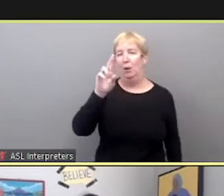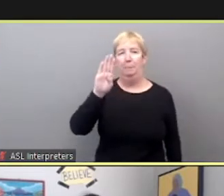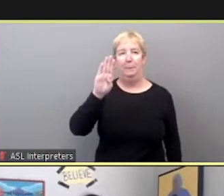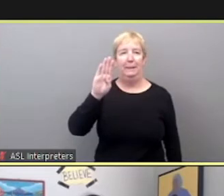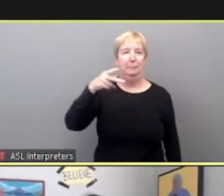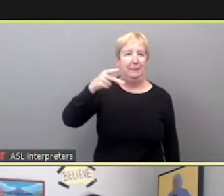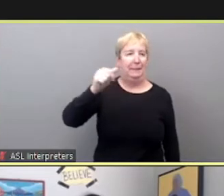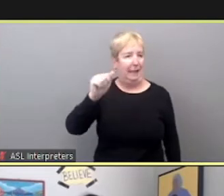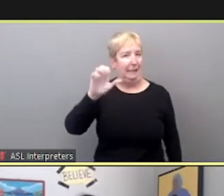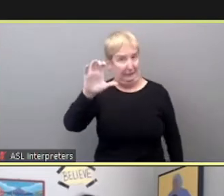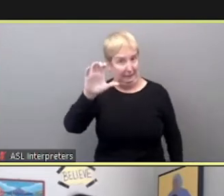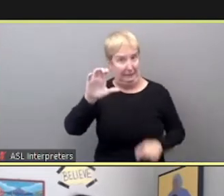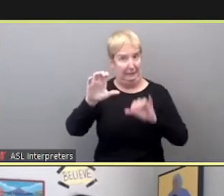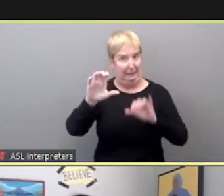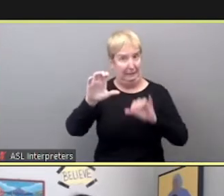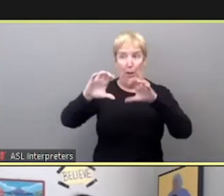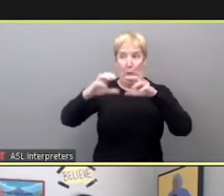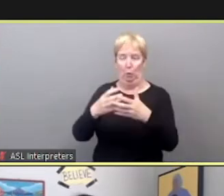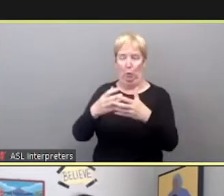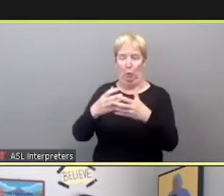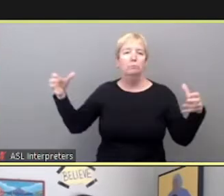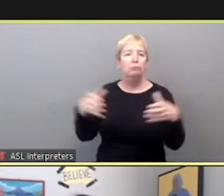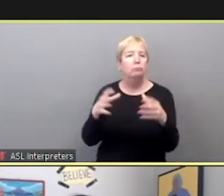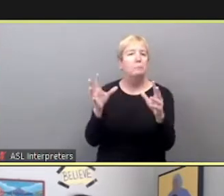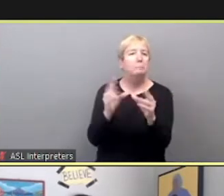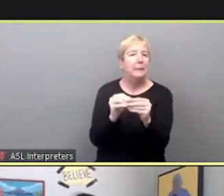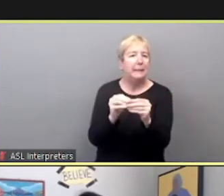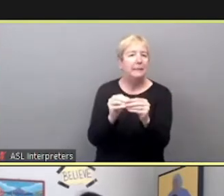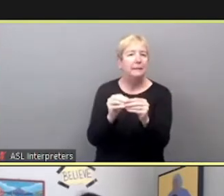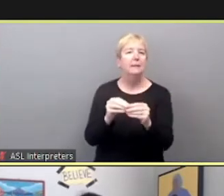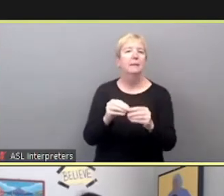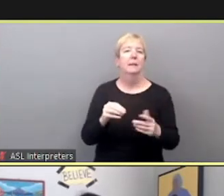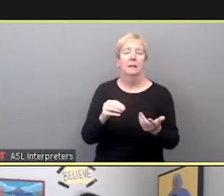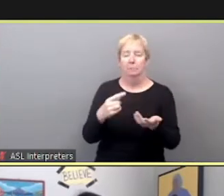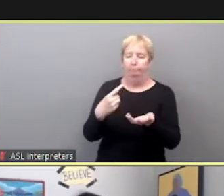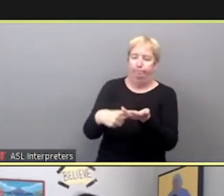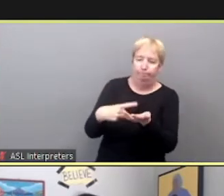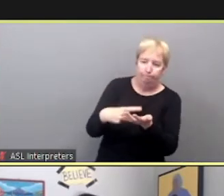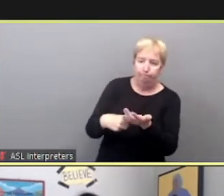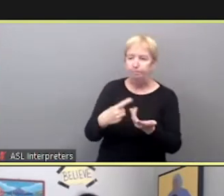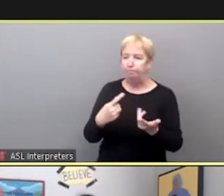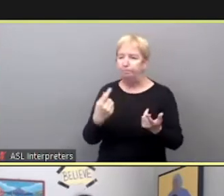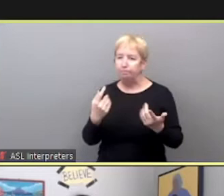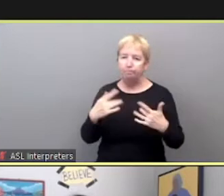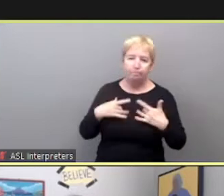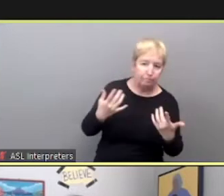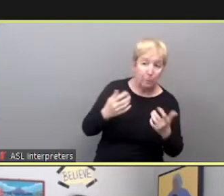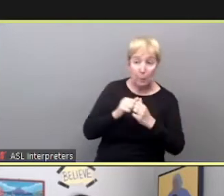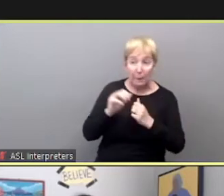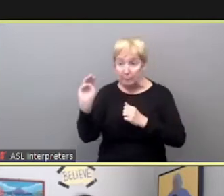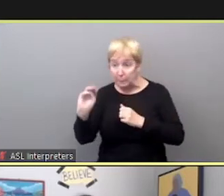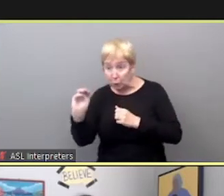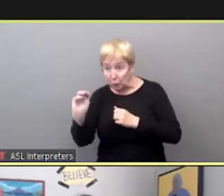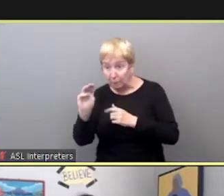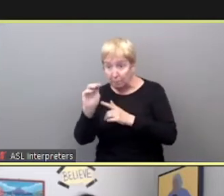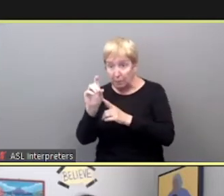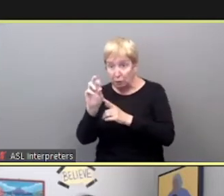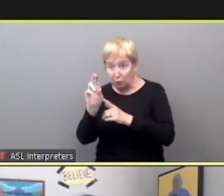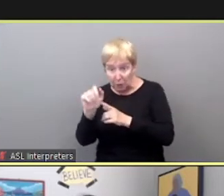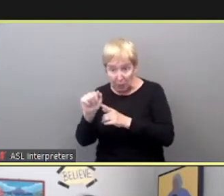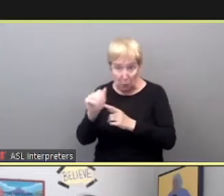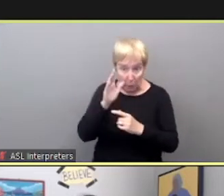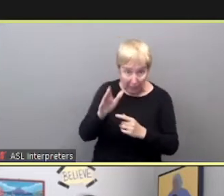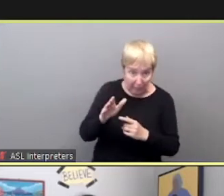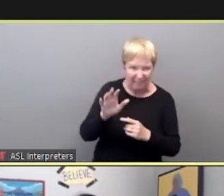be discussing about whether or not that we're going to get a booster for Moderna. The next day on the 15th, they're going